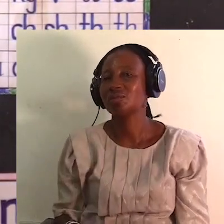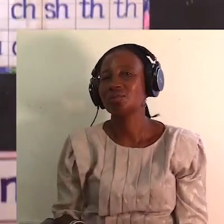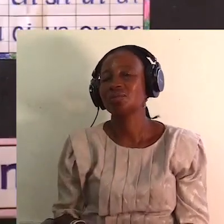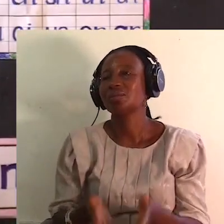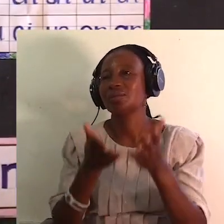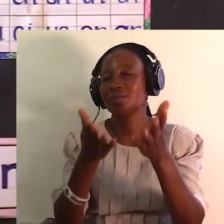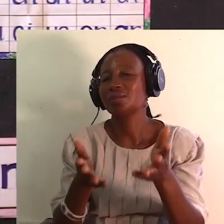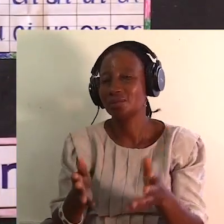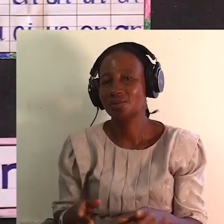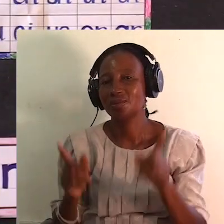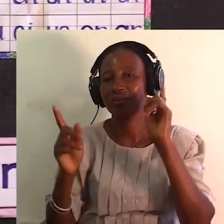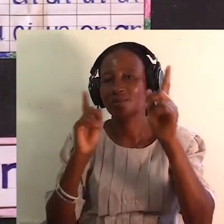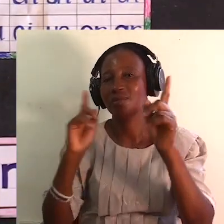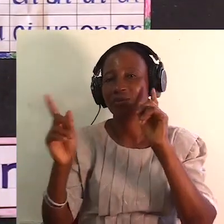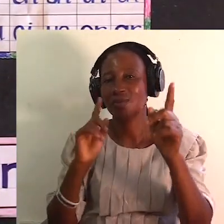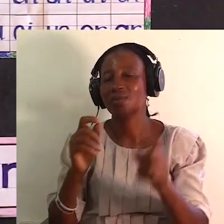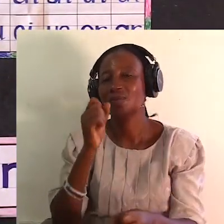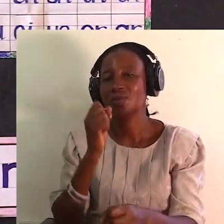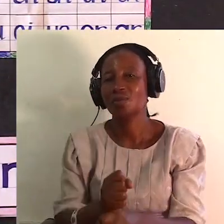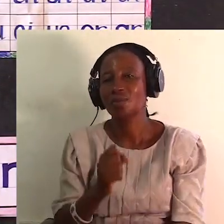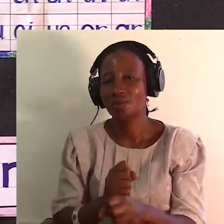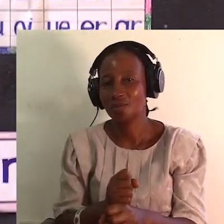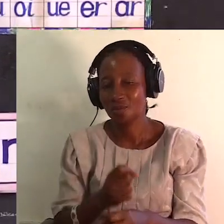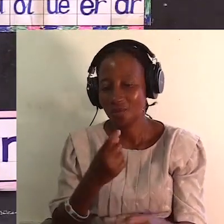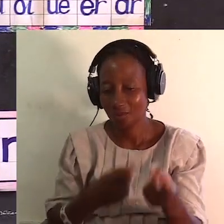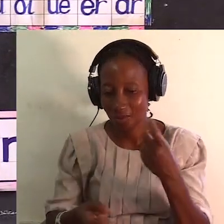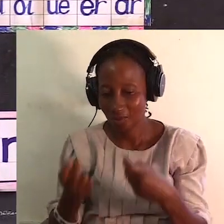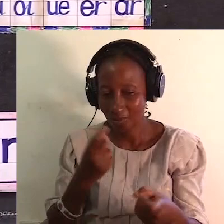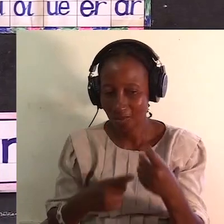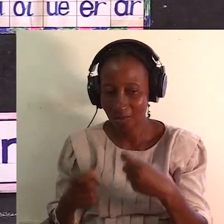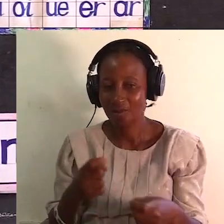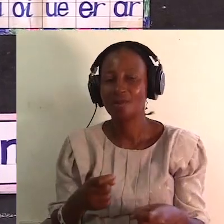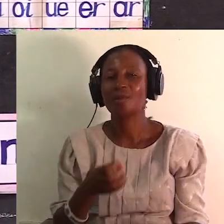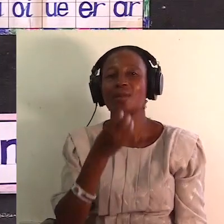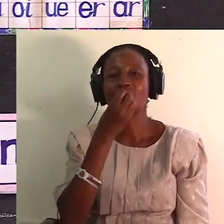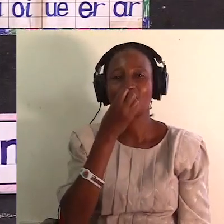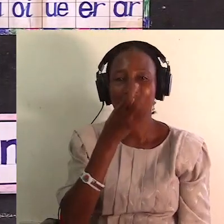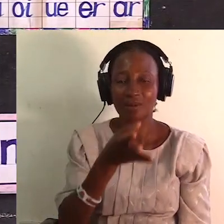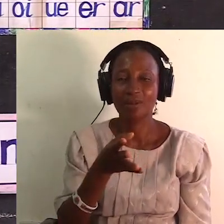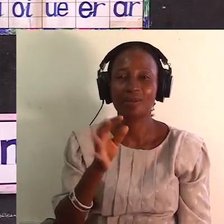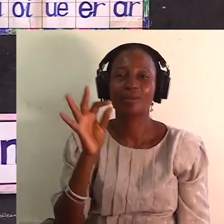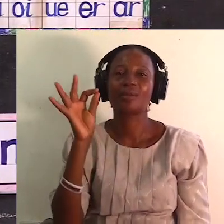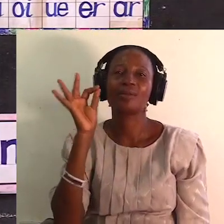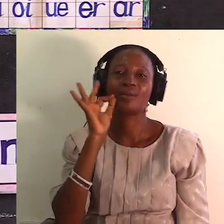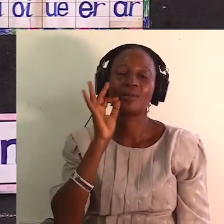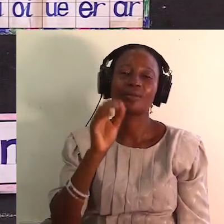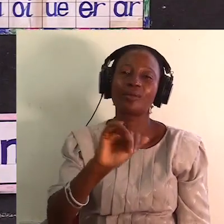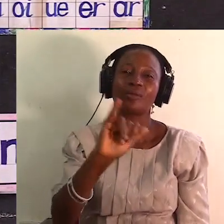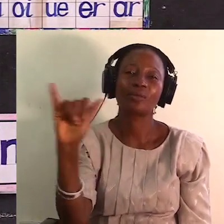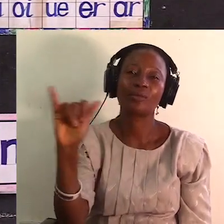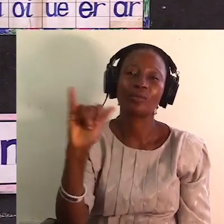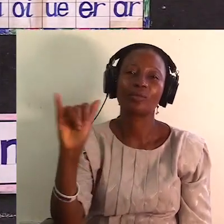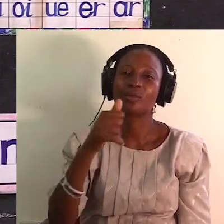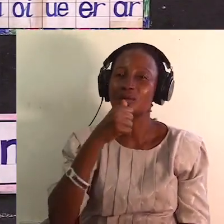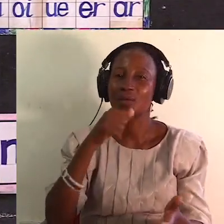to make your own research and then give me the feedback. And that is the story. I'm